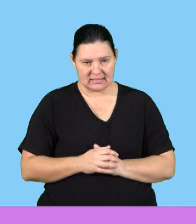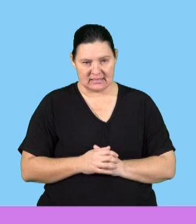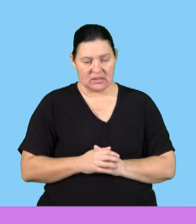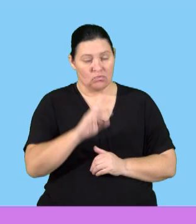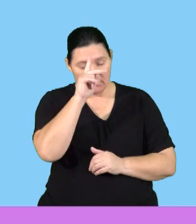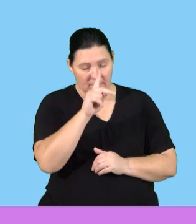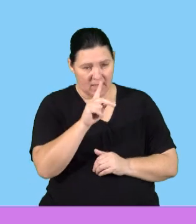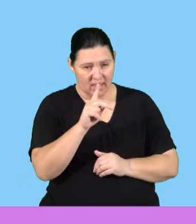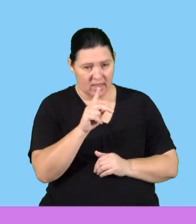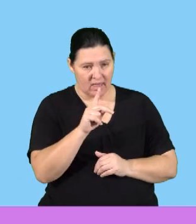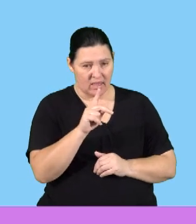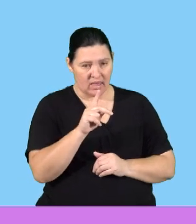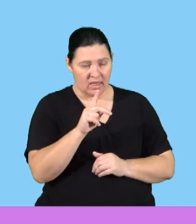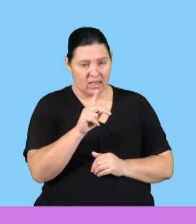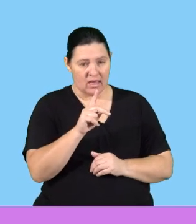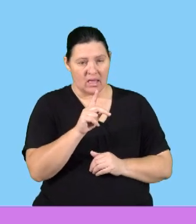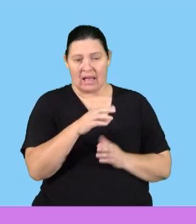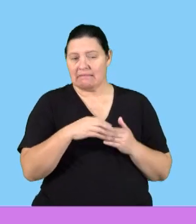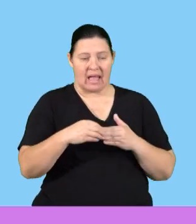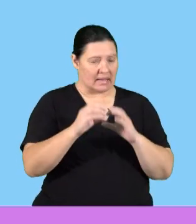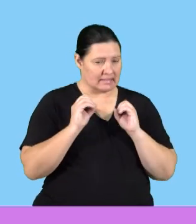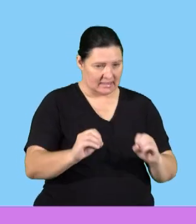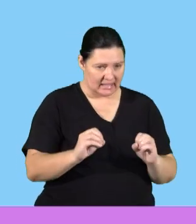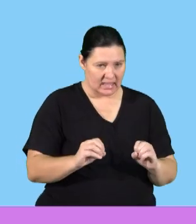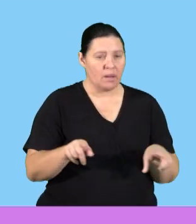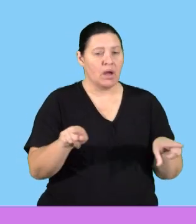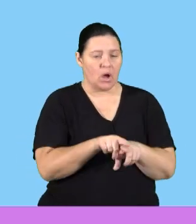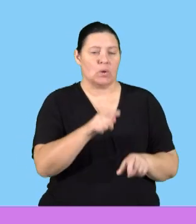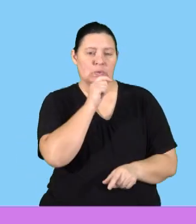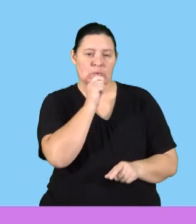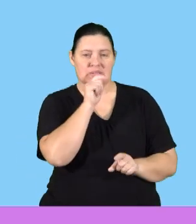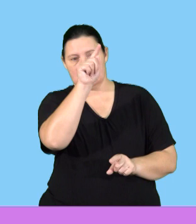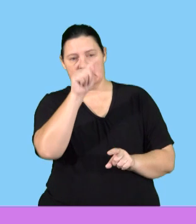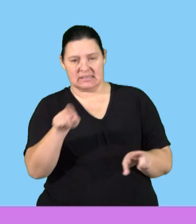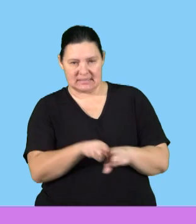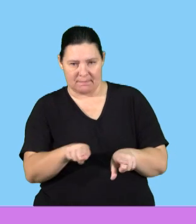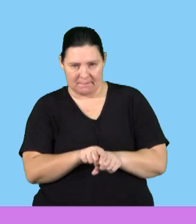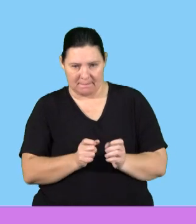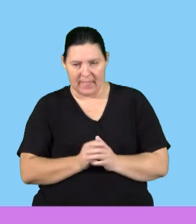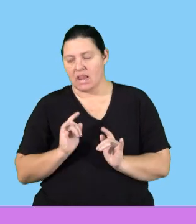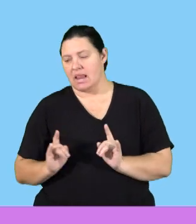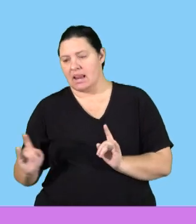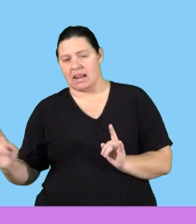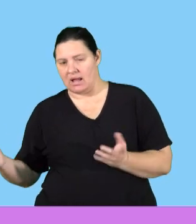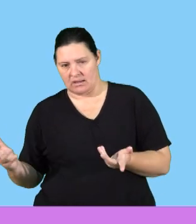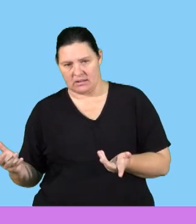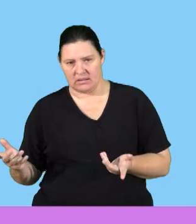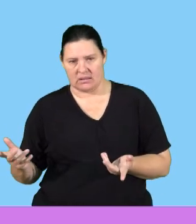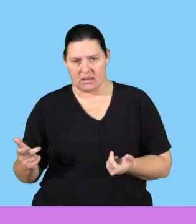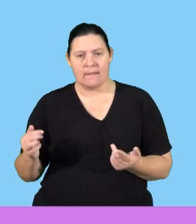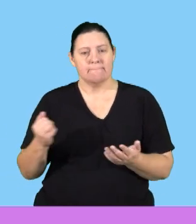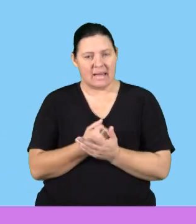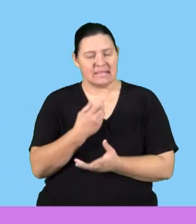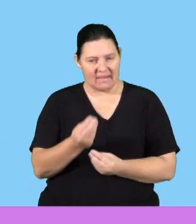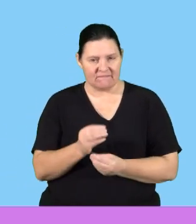16,68. Remember, I said if the answer is not guided, then there's no need for you to round off to a specific